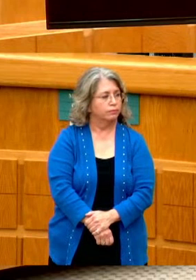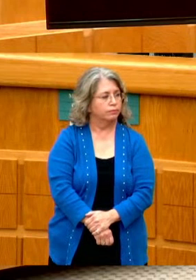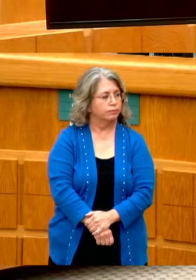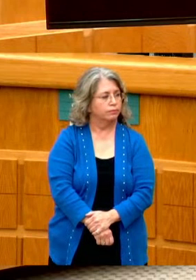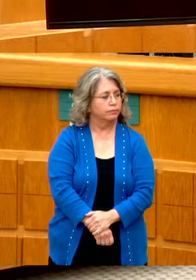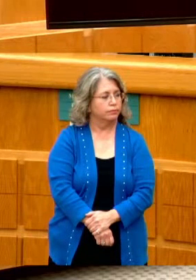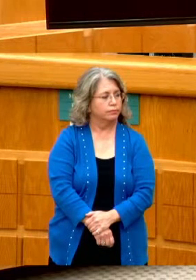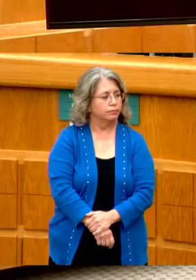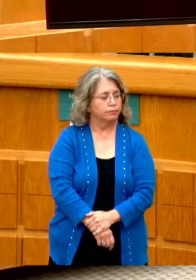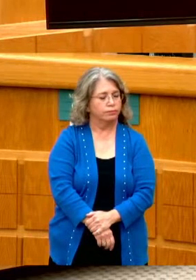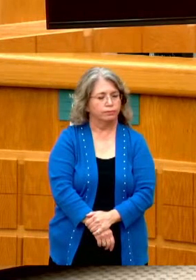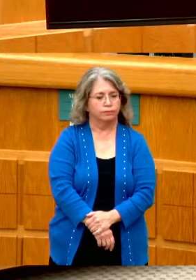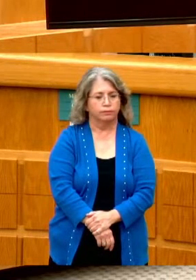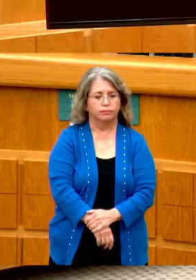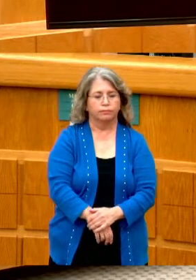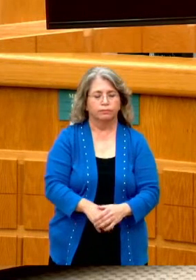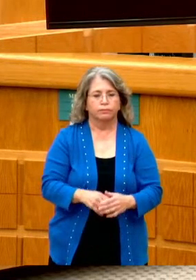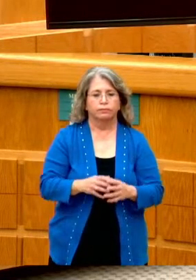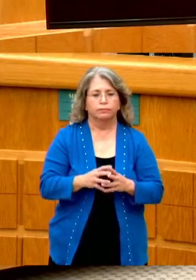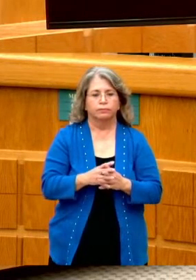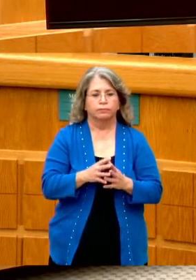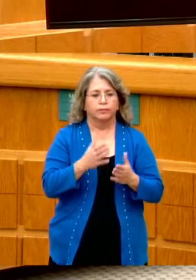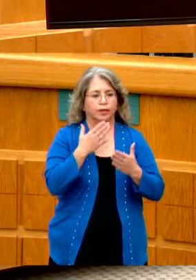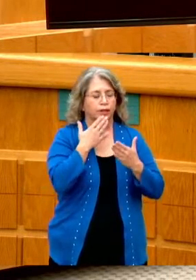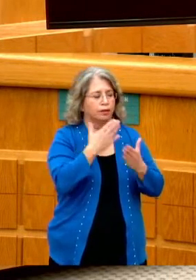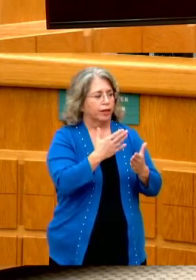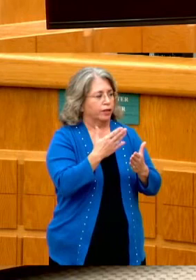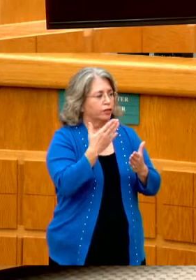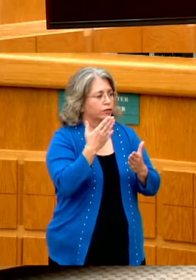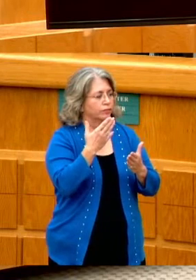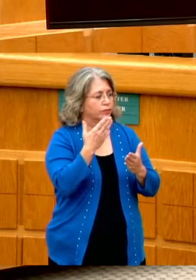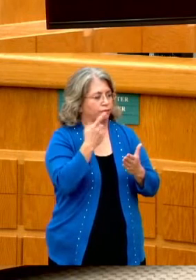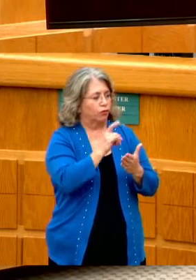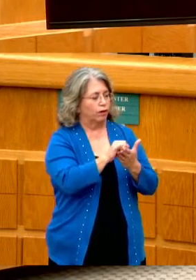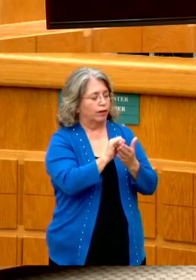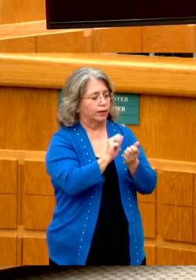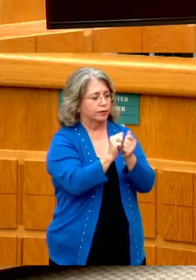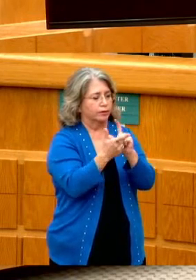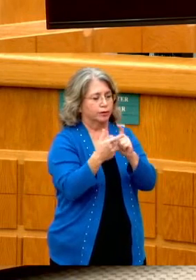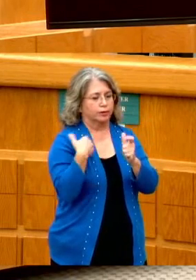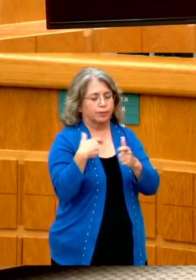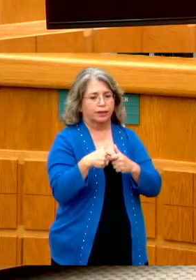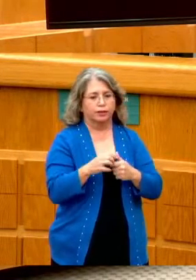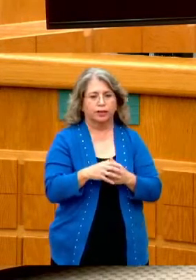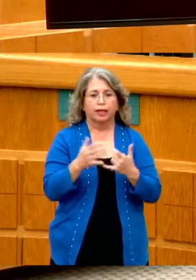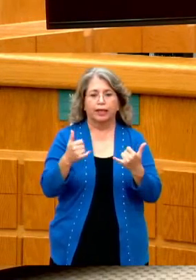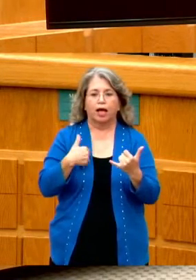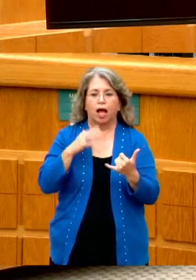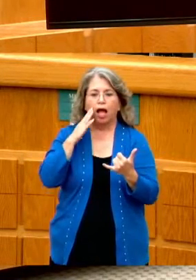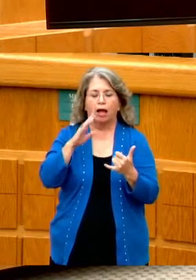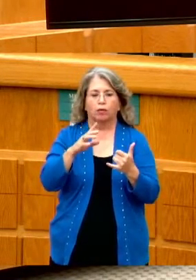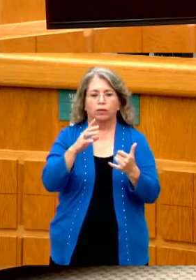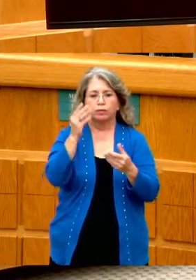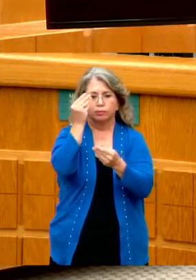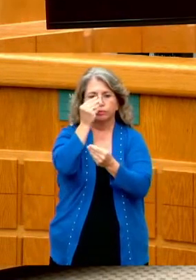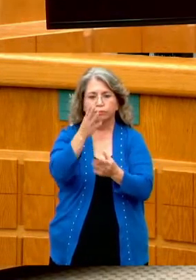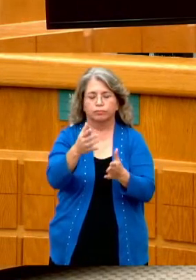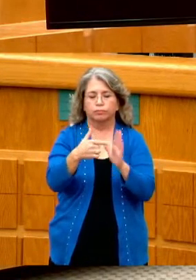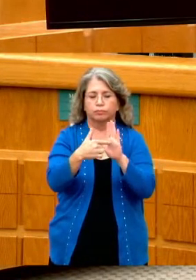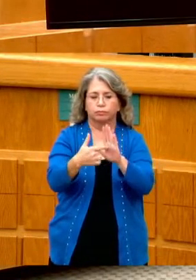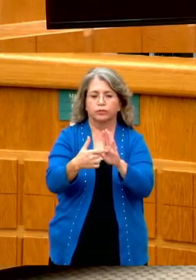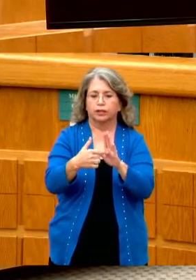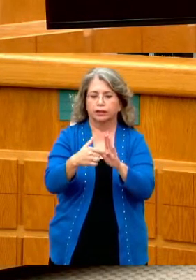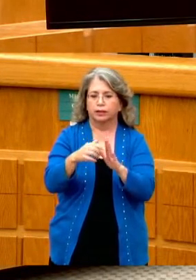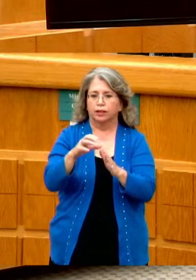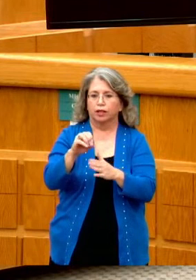va a dar su reporte. Thank you, Gabby. So I'm going to go ahead and start now with the COVID-19 statistics. So first